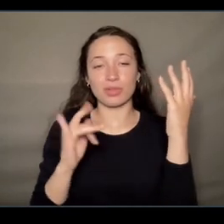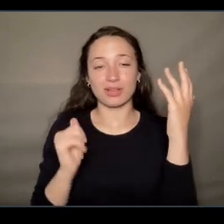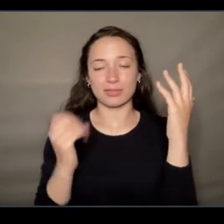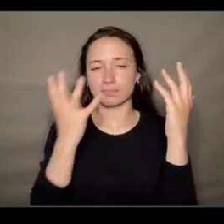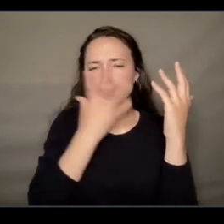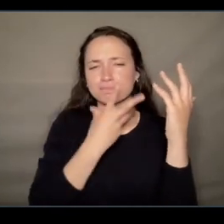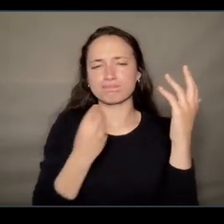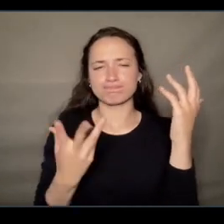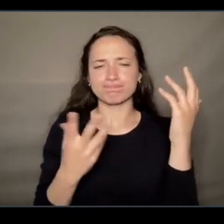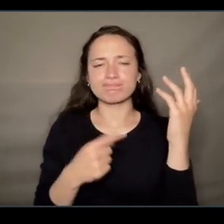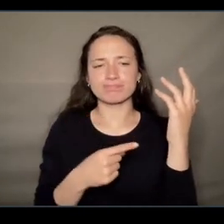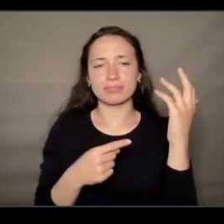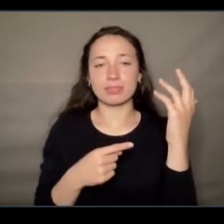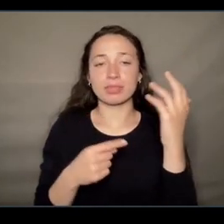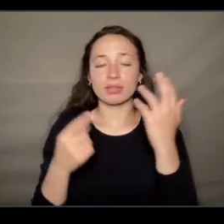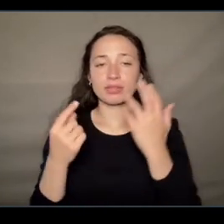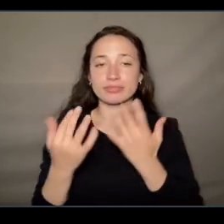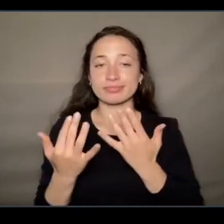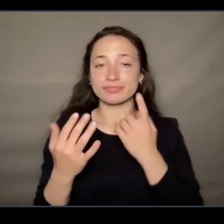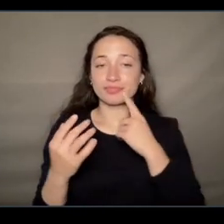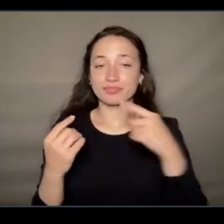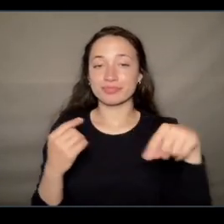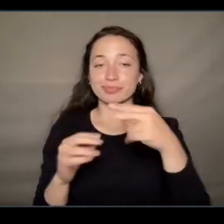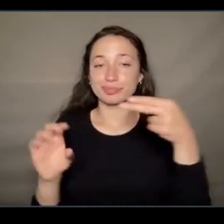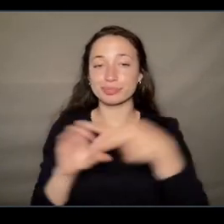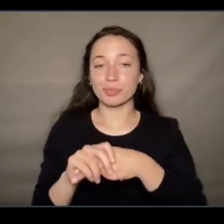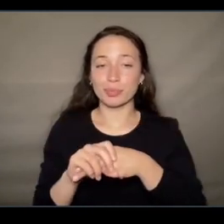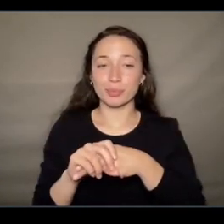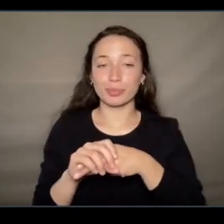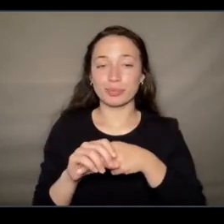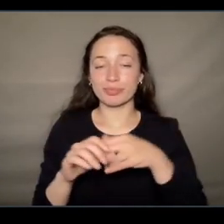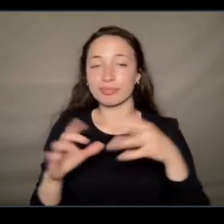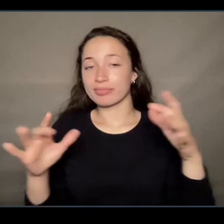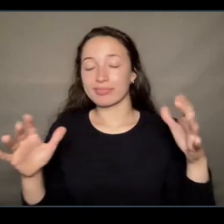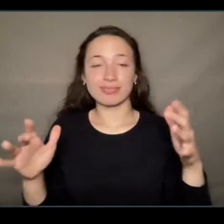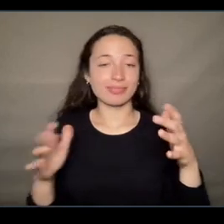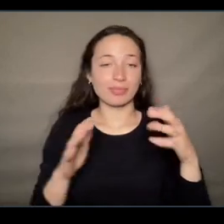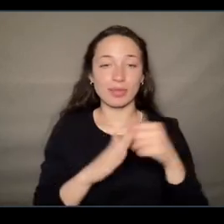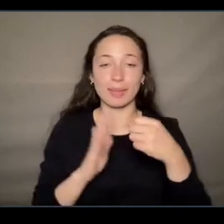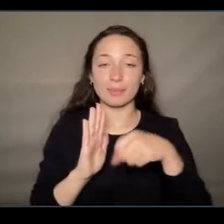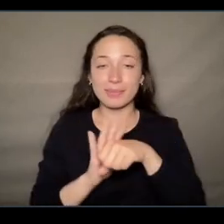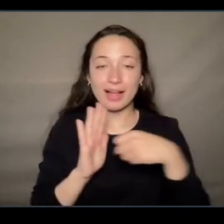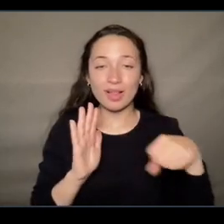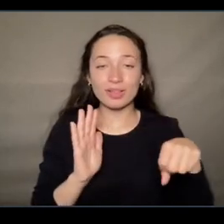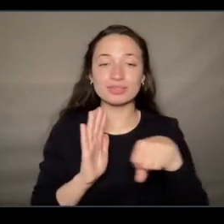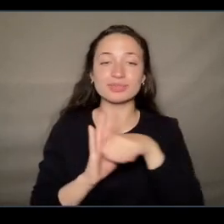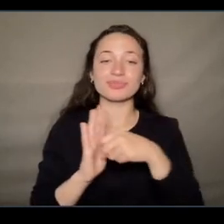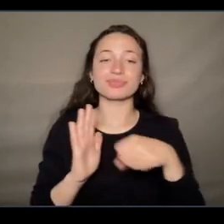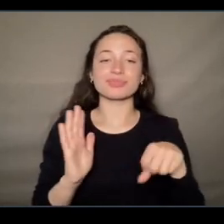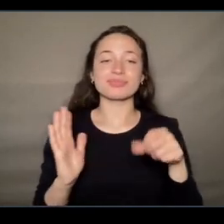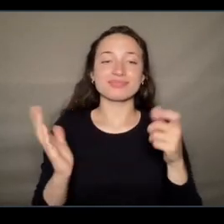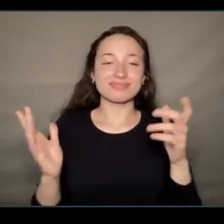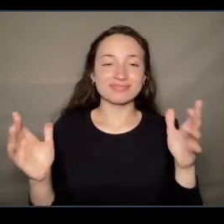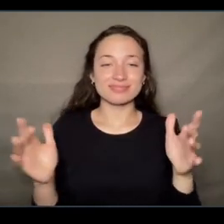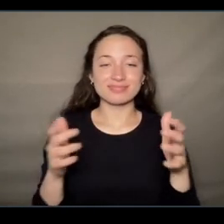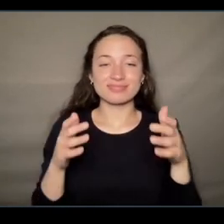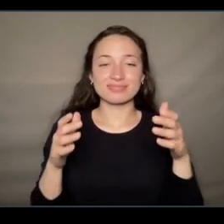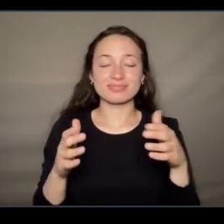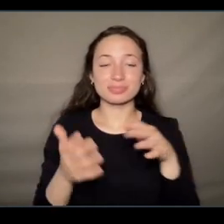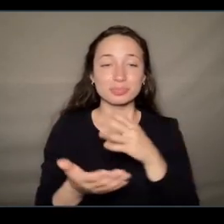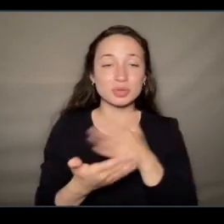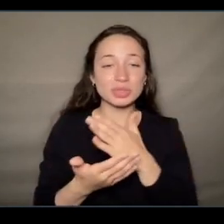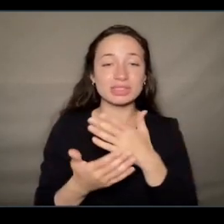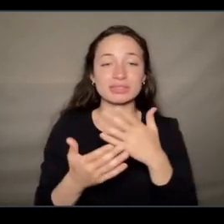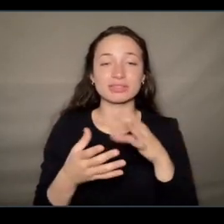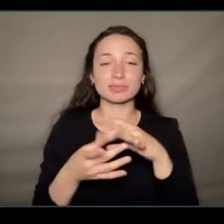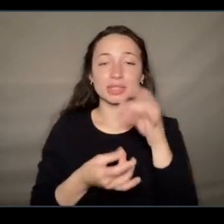arching magnolia. And there they waited for the guests to join. And then they came out with their bells and